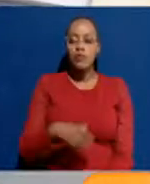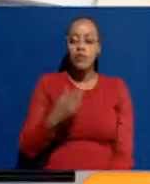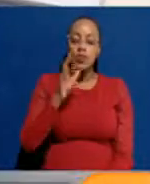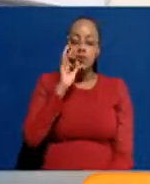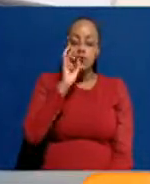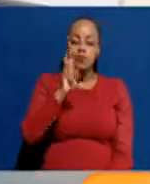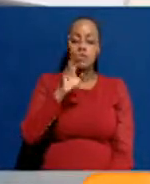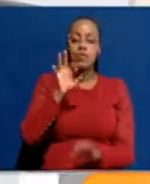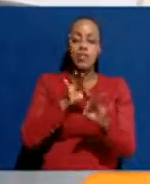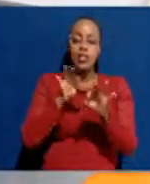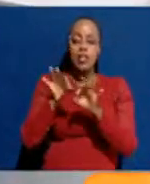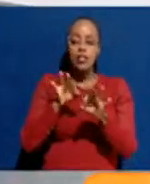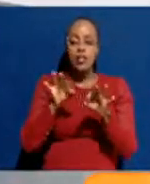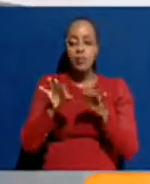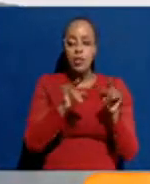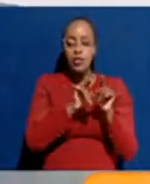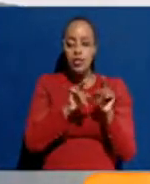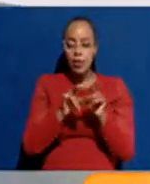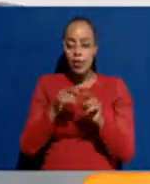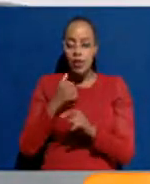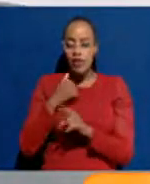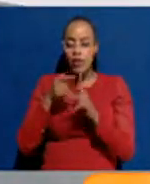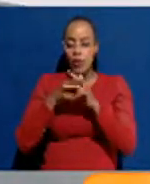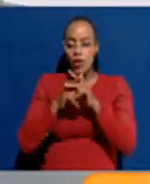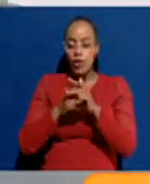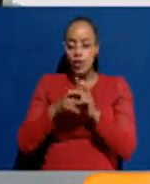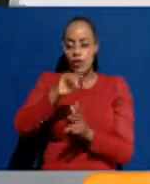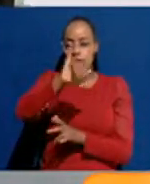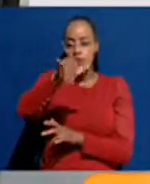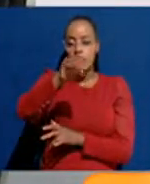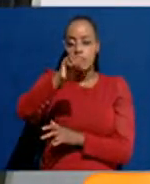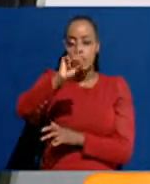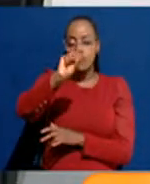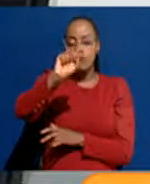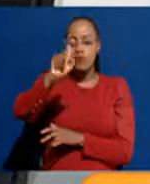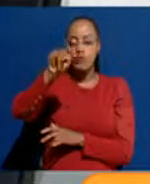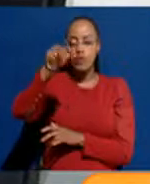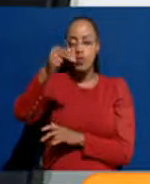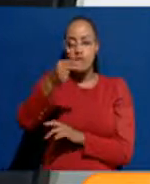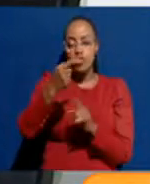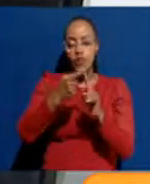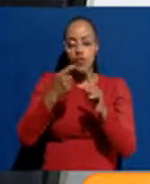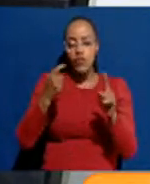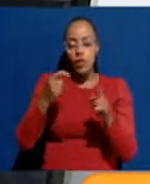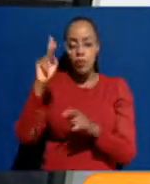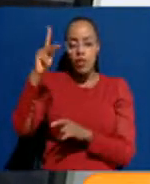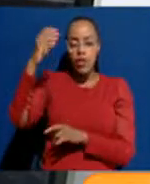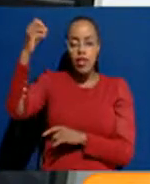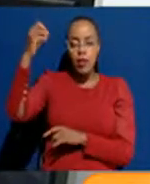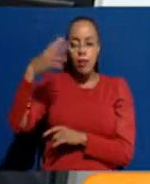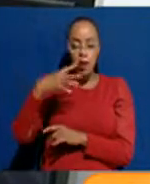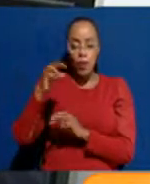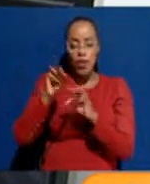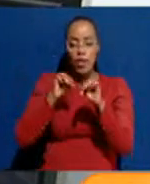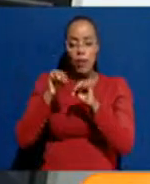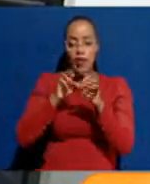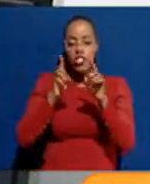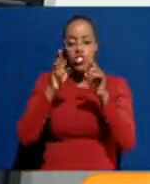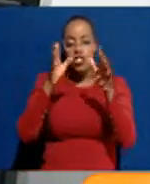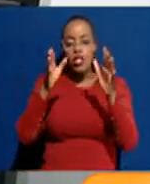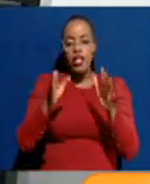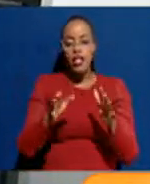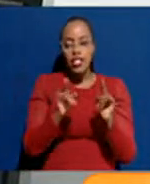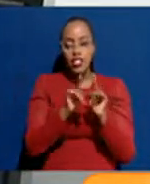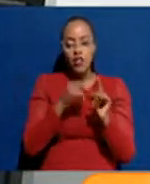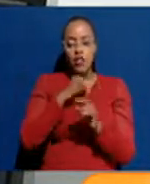Watching the explainer, and you're with Engineer Joseph Siror from the Kenya Power. He's the managing director there. And I